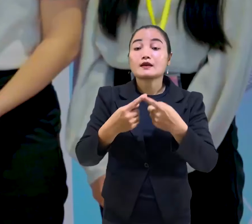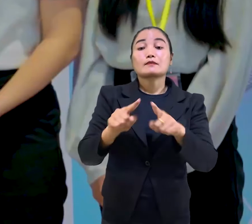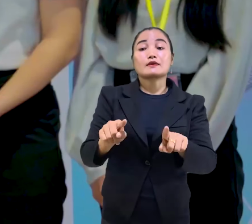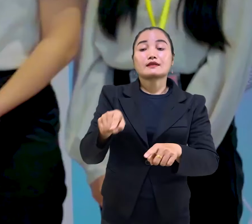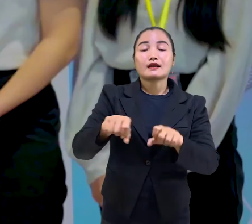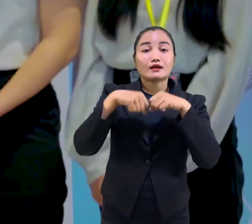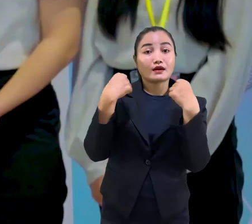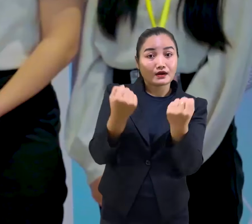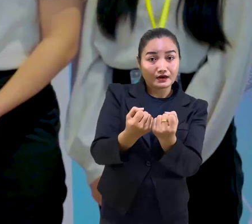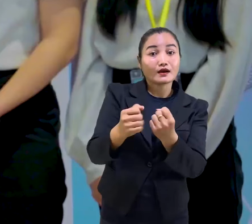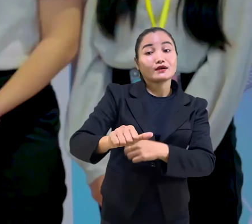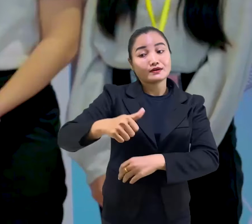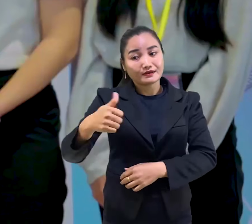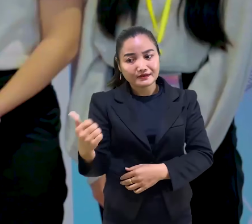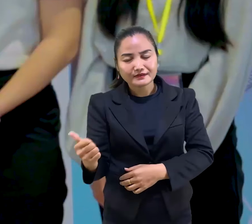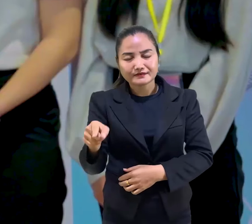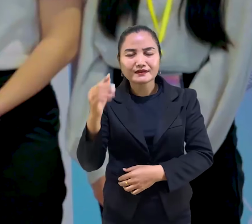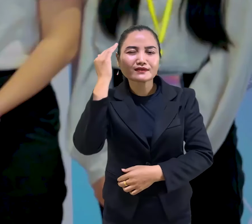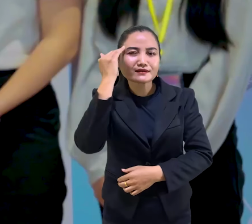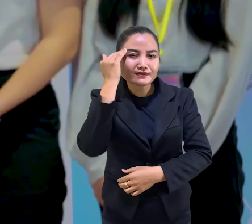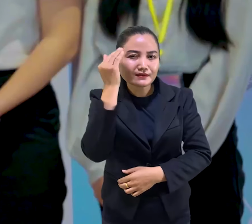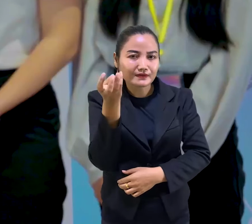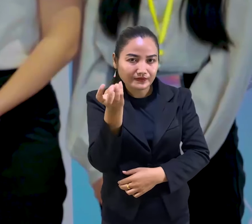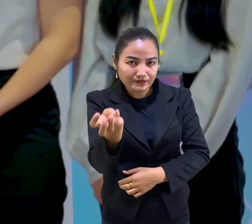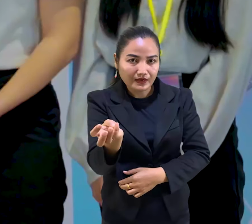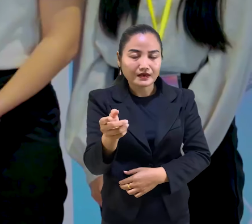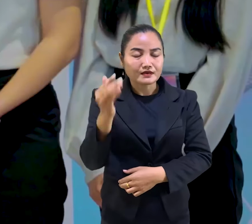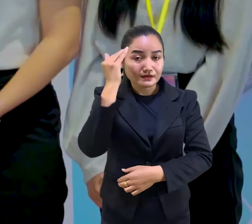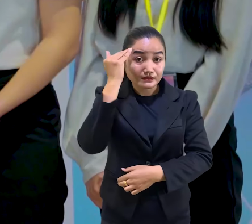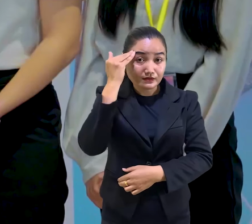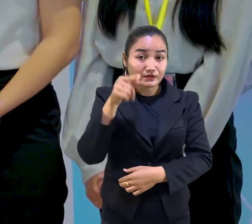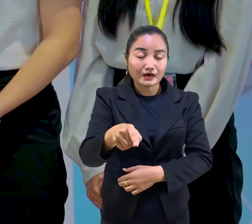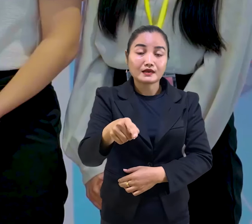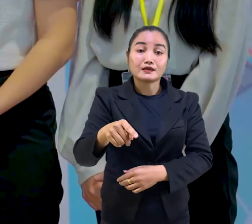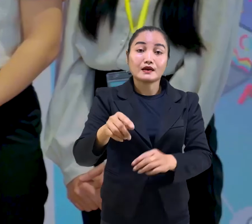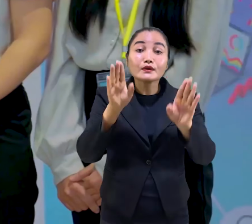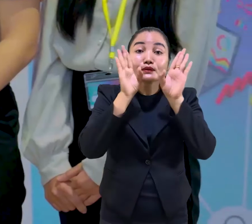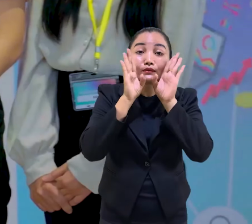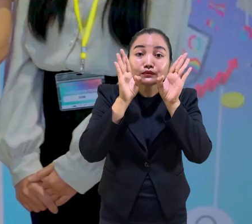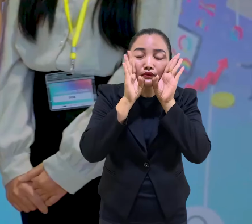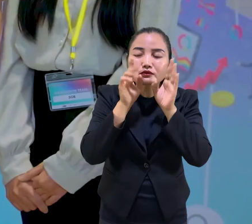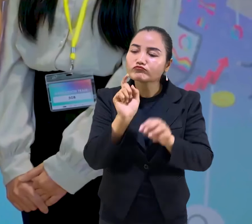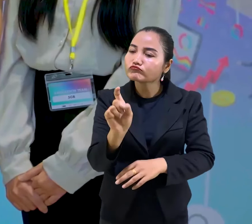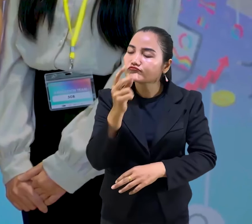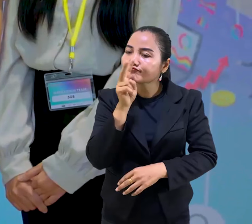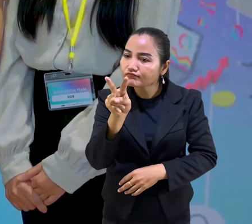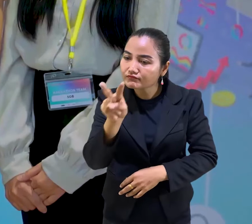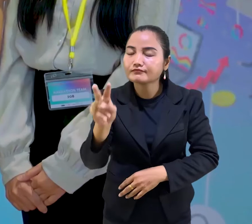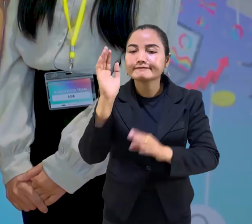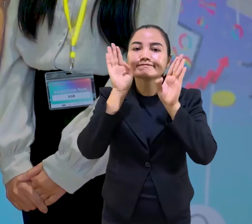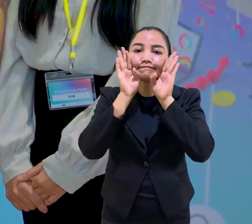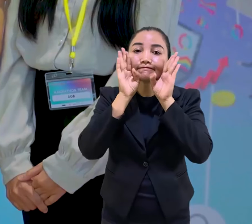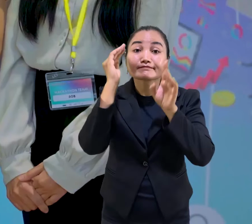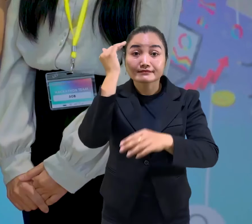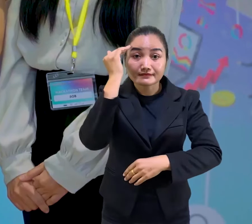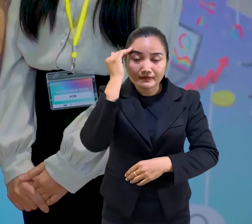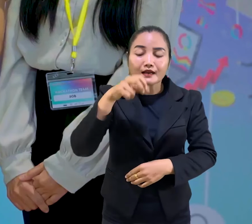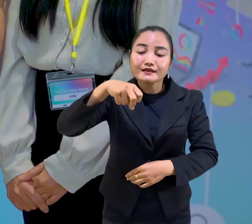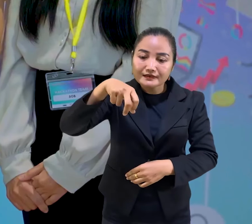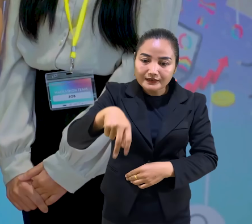already discussed with some of them also, but some of them we just found it in social media and